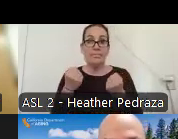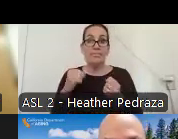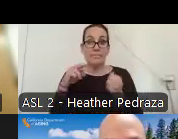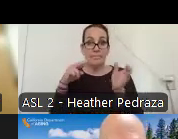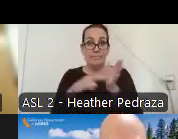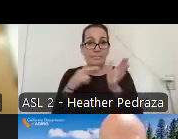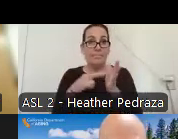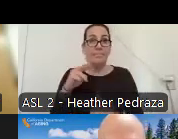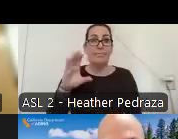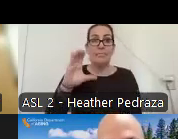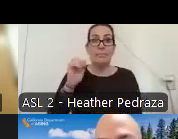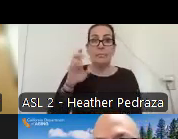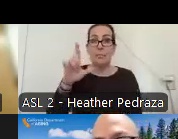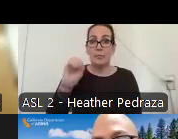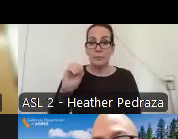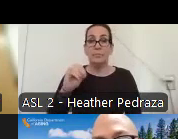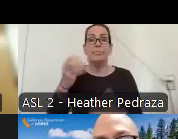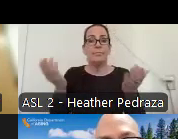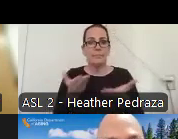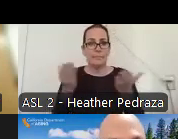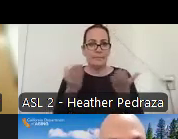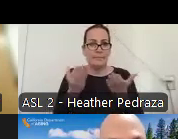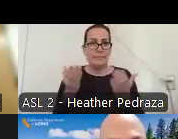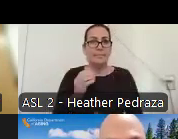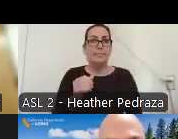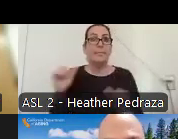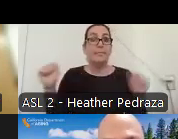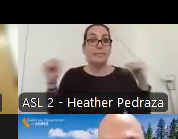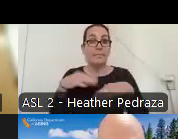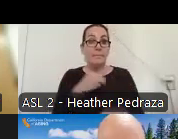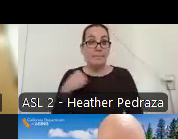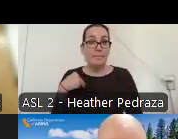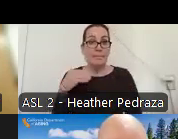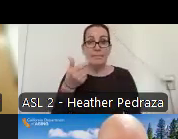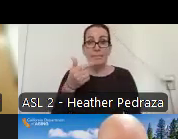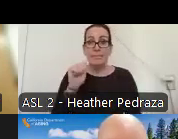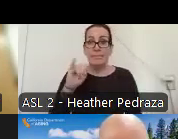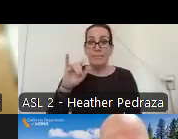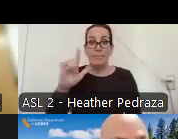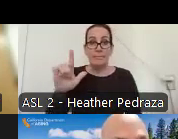Here. Great. Assembly member Gail Pellerin.